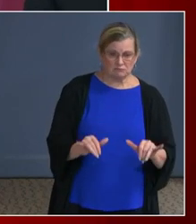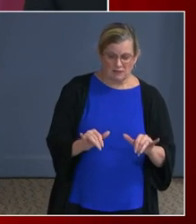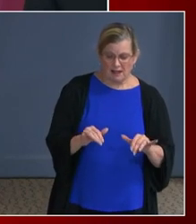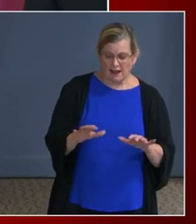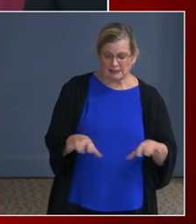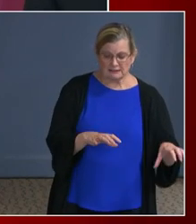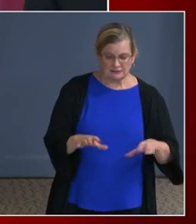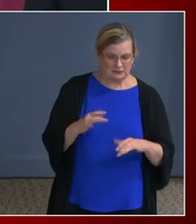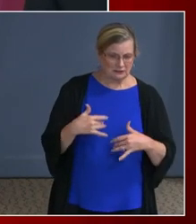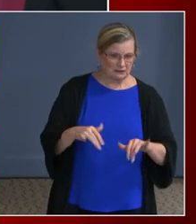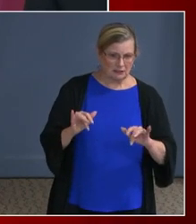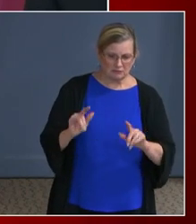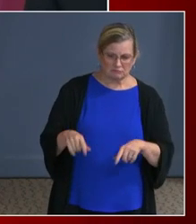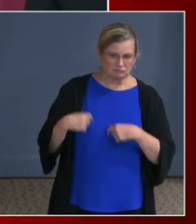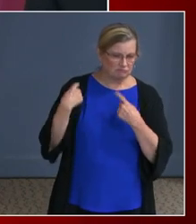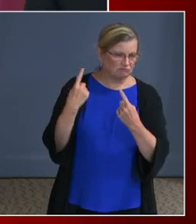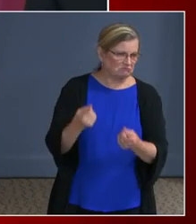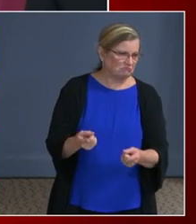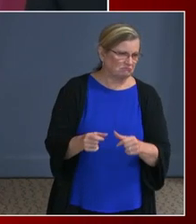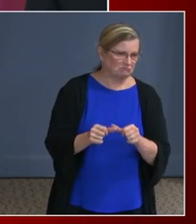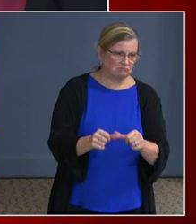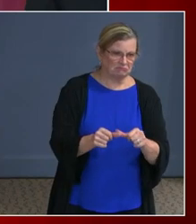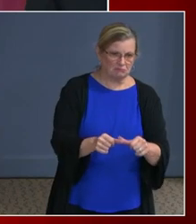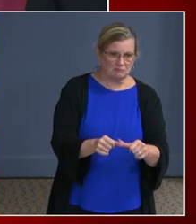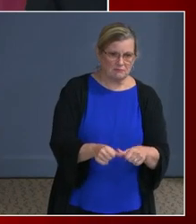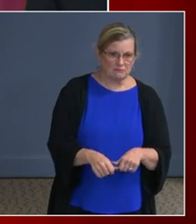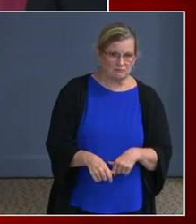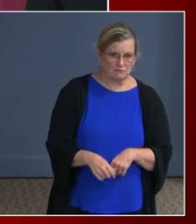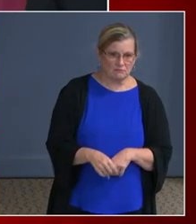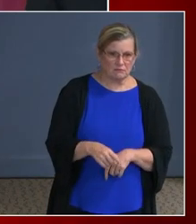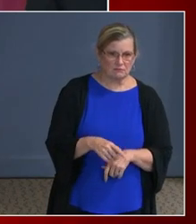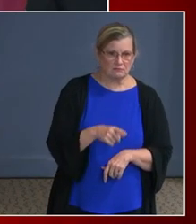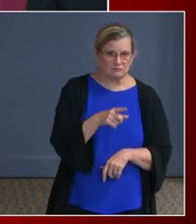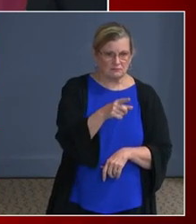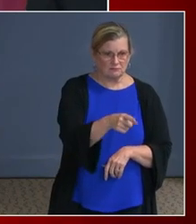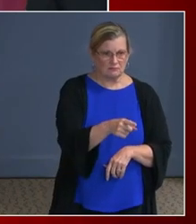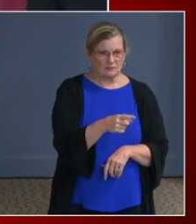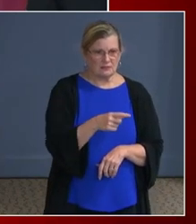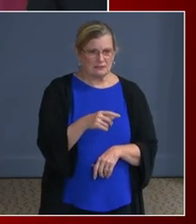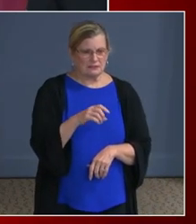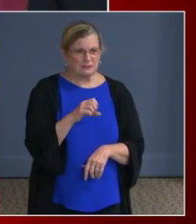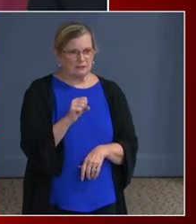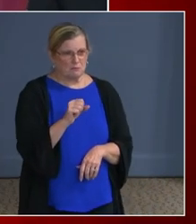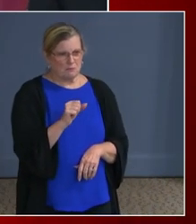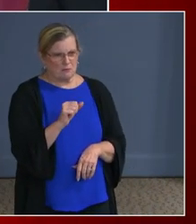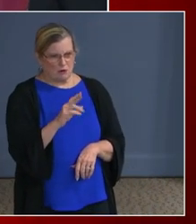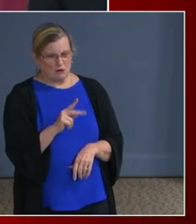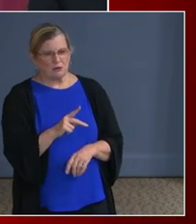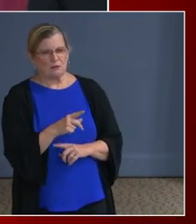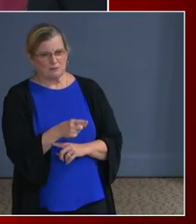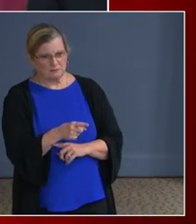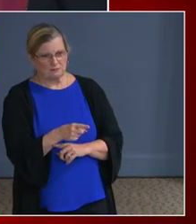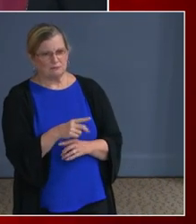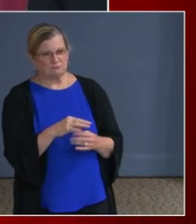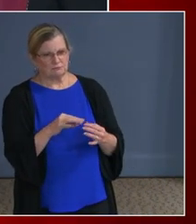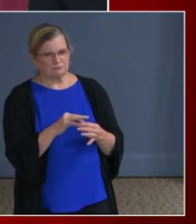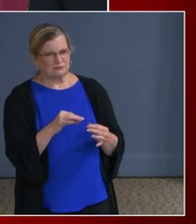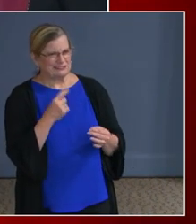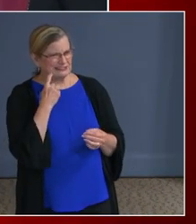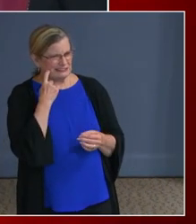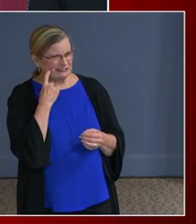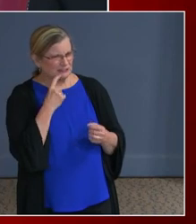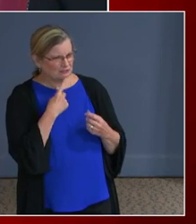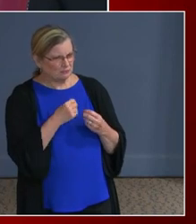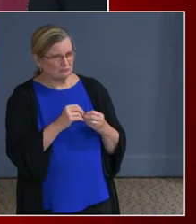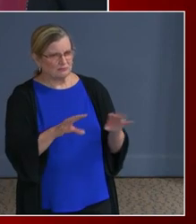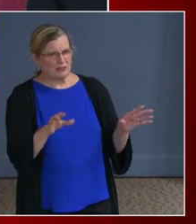Yes, sir. Mayor Bowser, the CFO just released a letter on the revenue estimates. I'm sure you had time to read it because we just got it